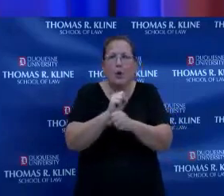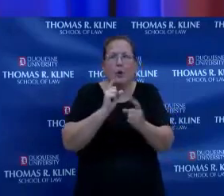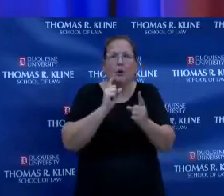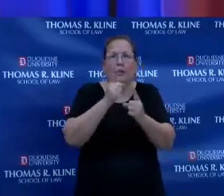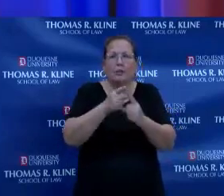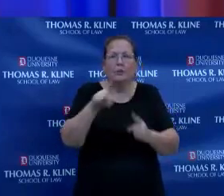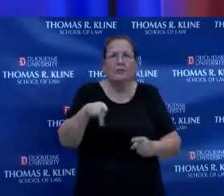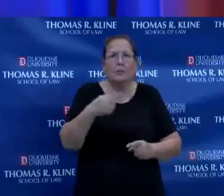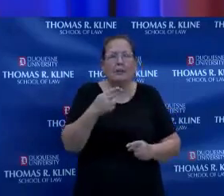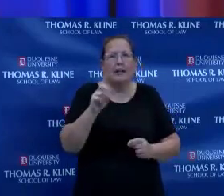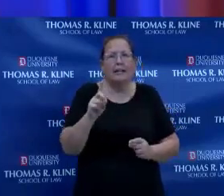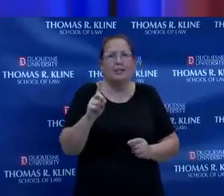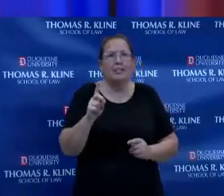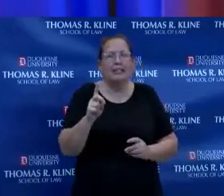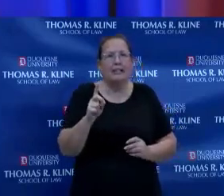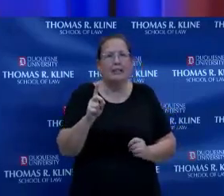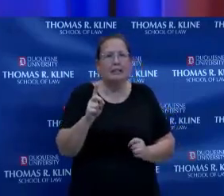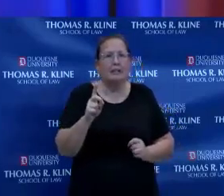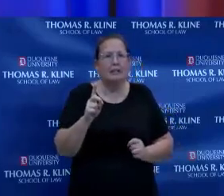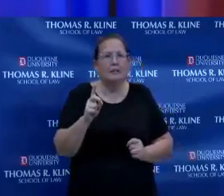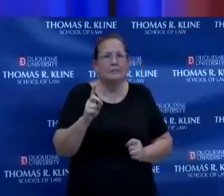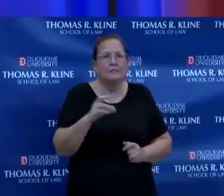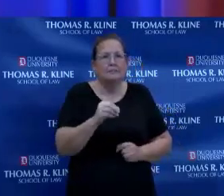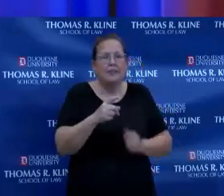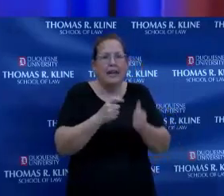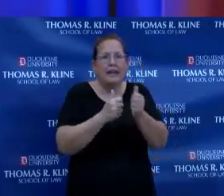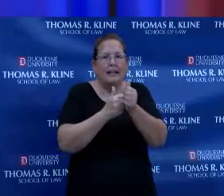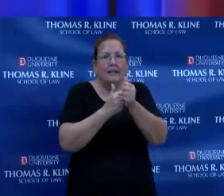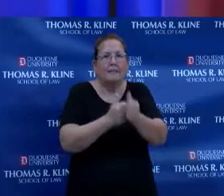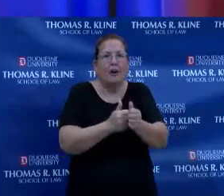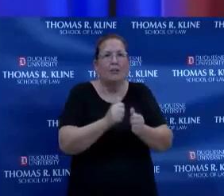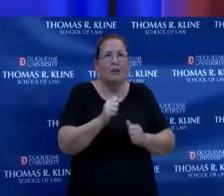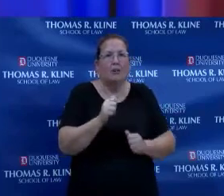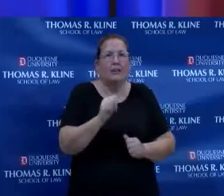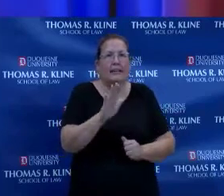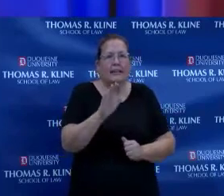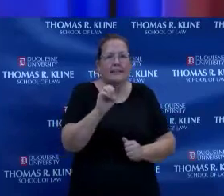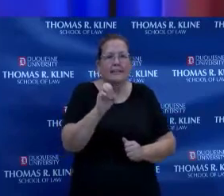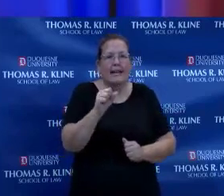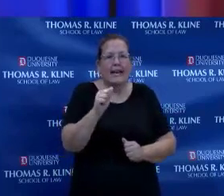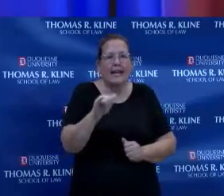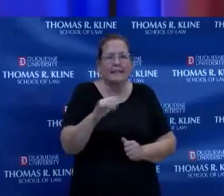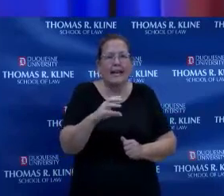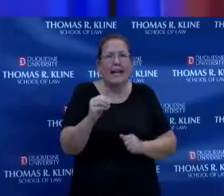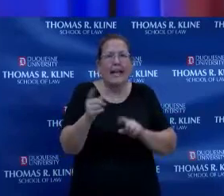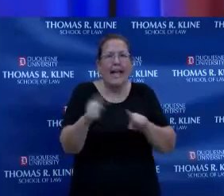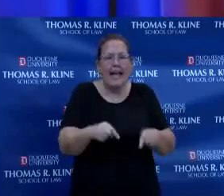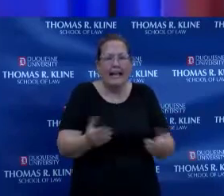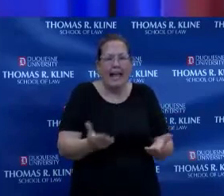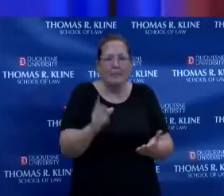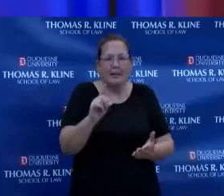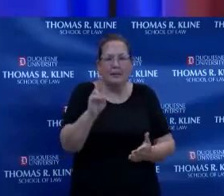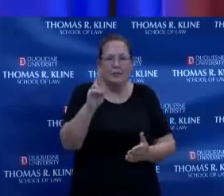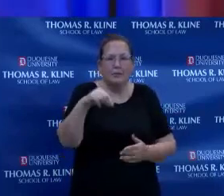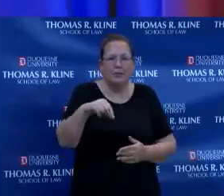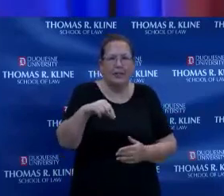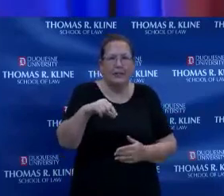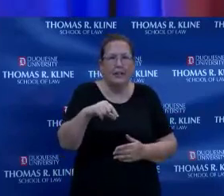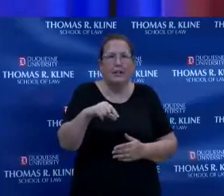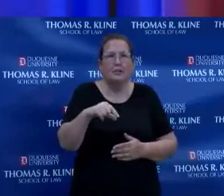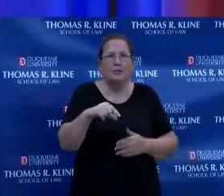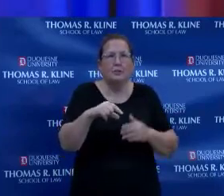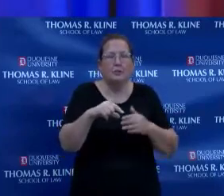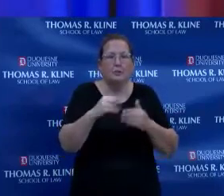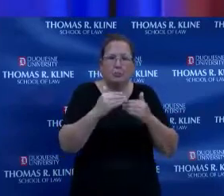he dropped that pursuit, followed his destiny, and came here to Duquesne to pursue a legal